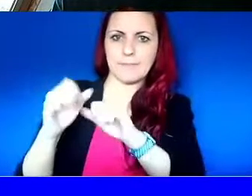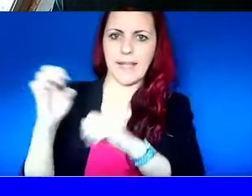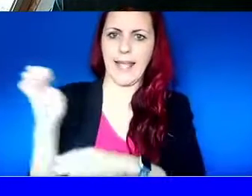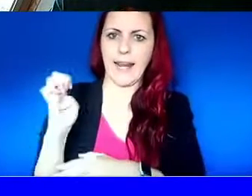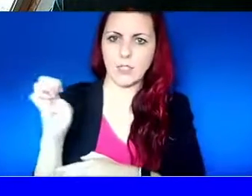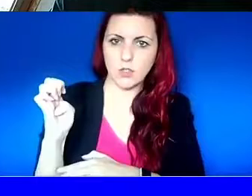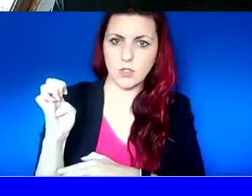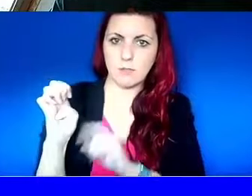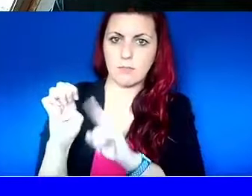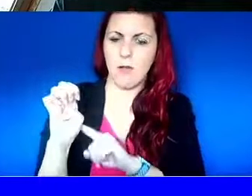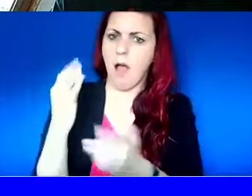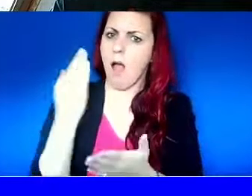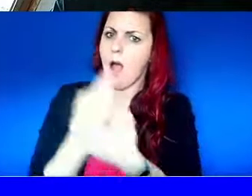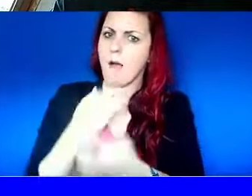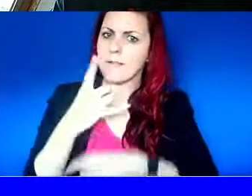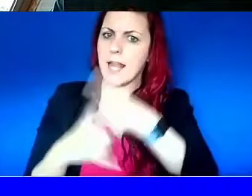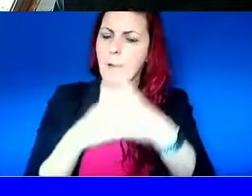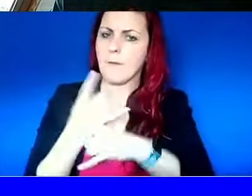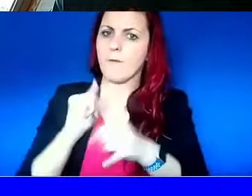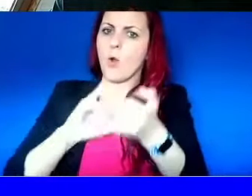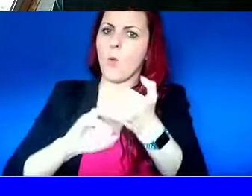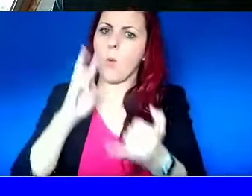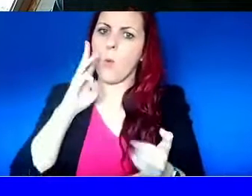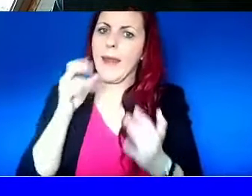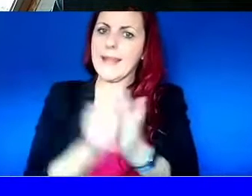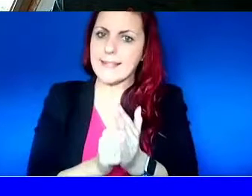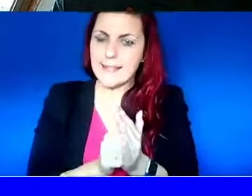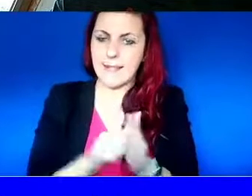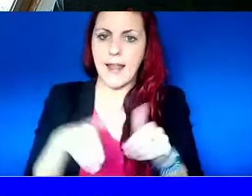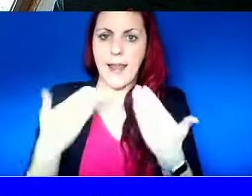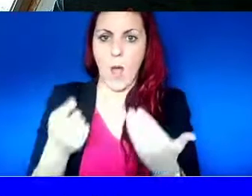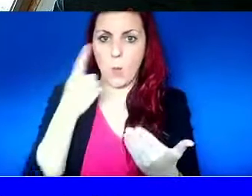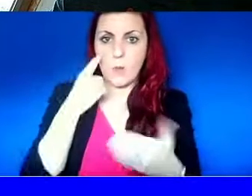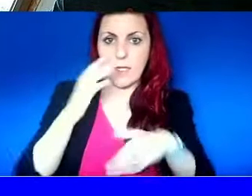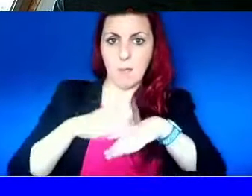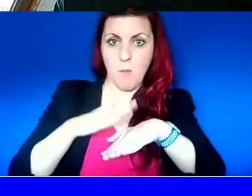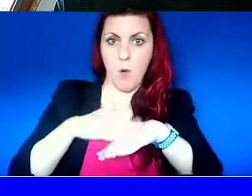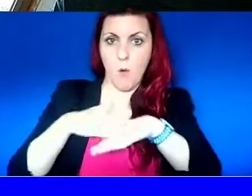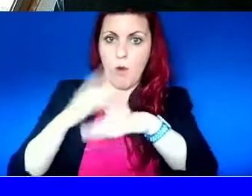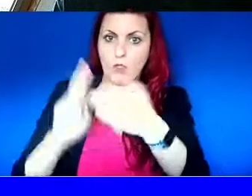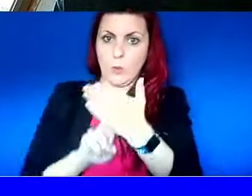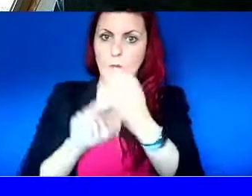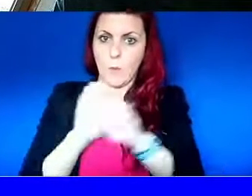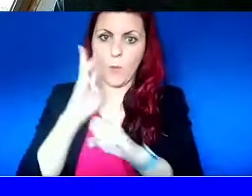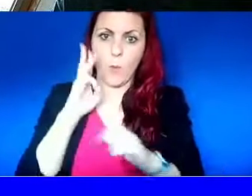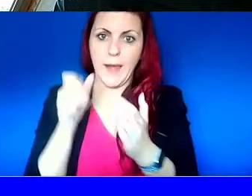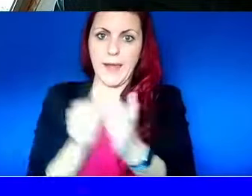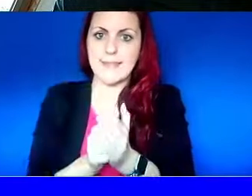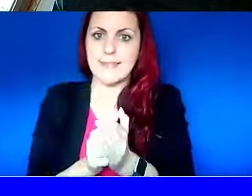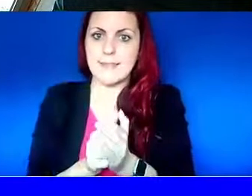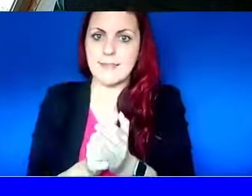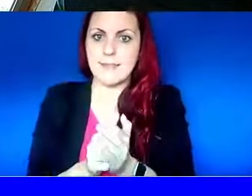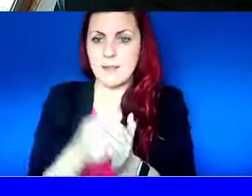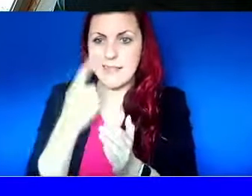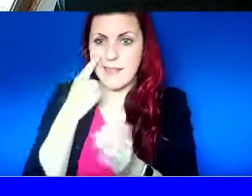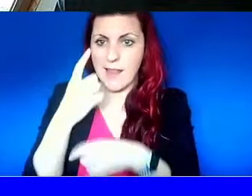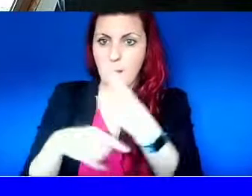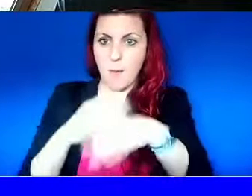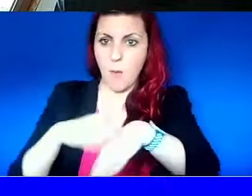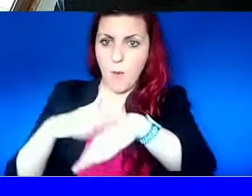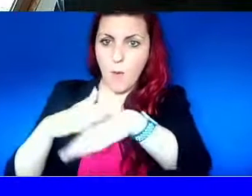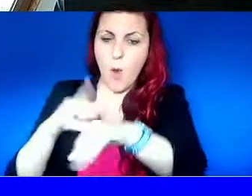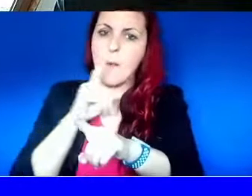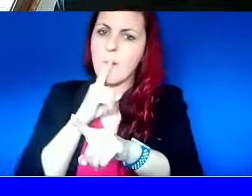very common for witnesses, and there's been a huge increase for their use with witnesses in the English and Welsh courts. but they're